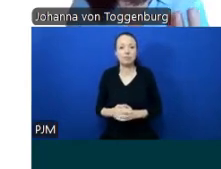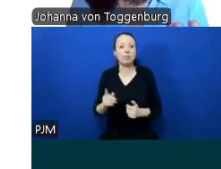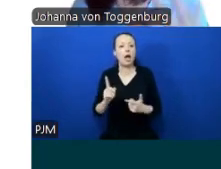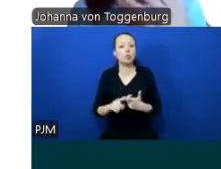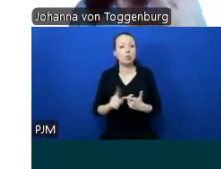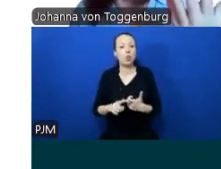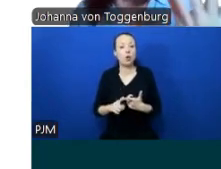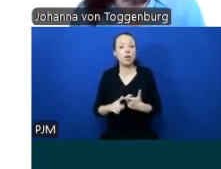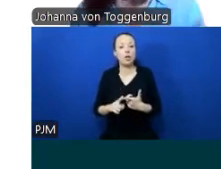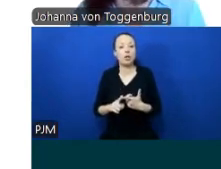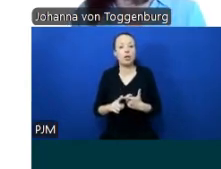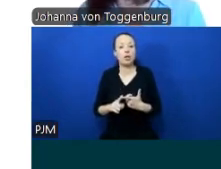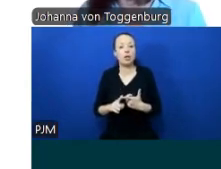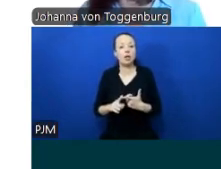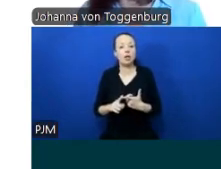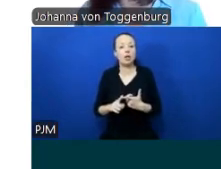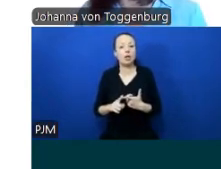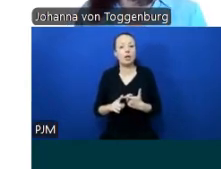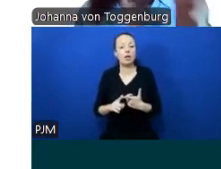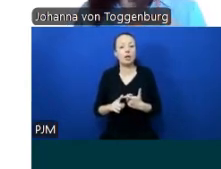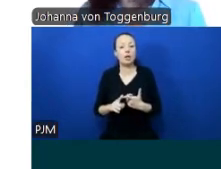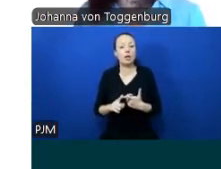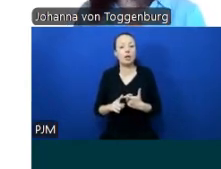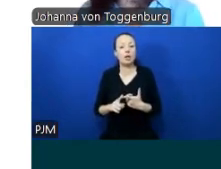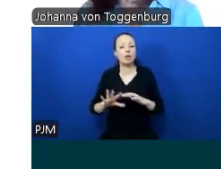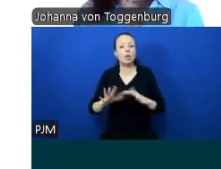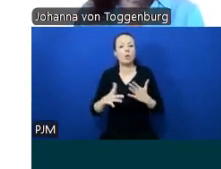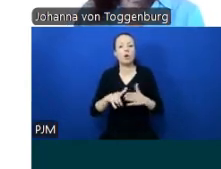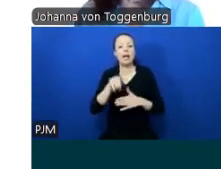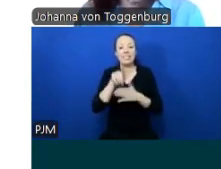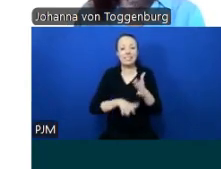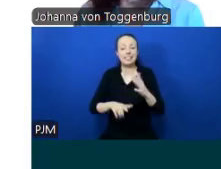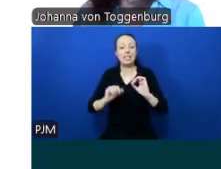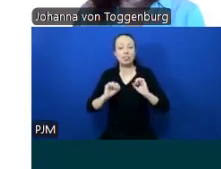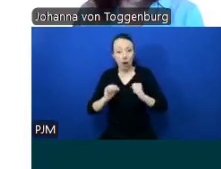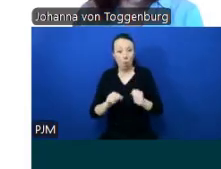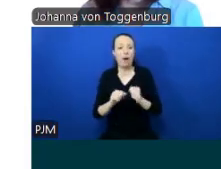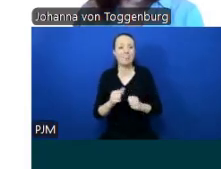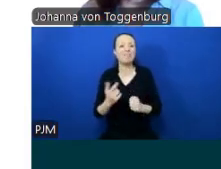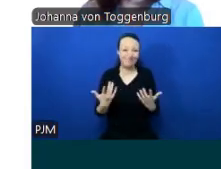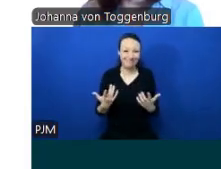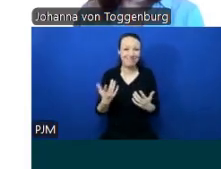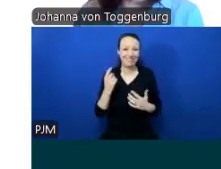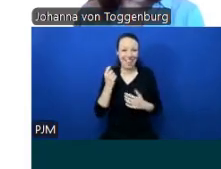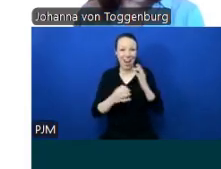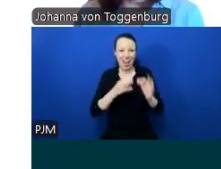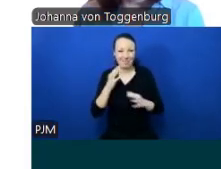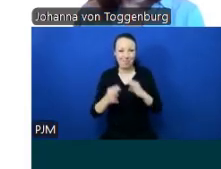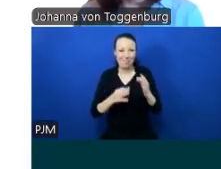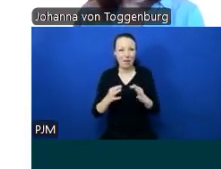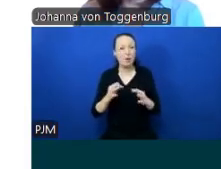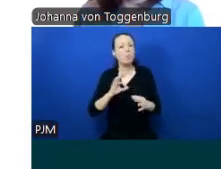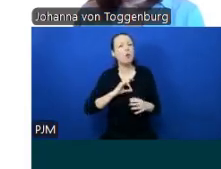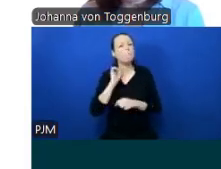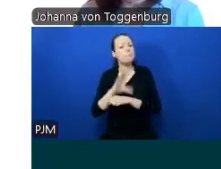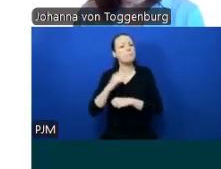tool book or a list of measures that I will explain a little bit. I'll give some examples of these measures later. And